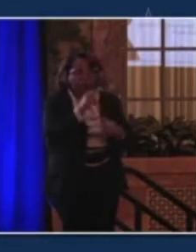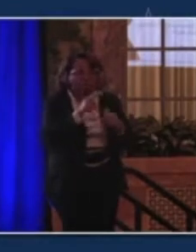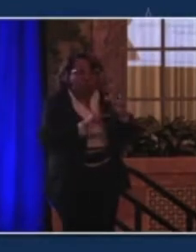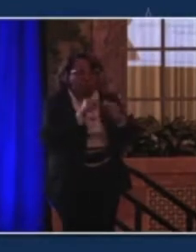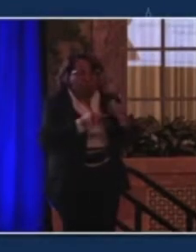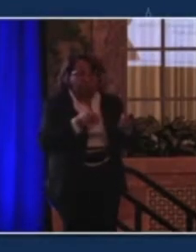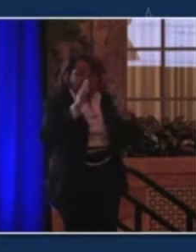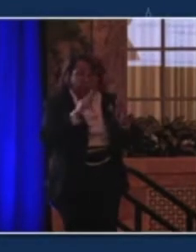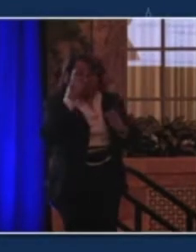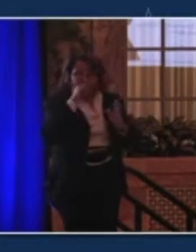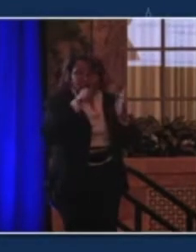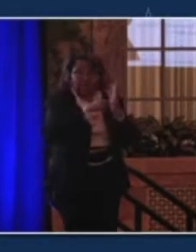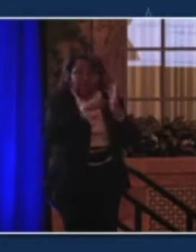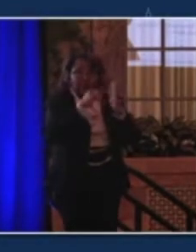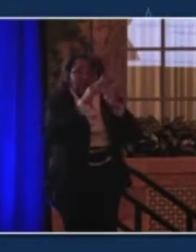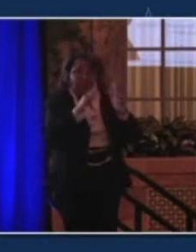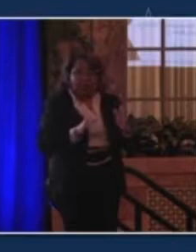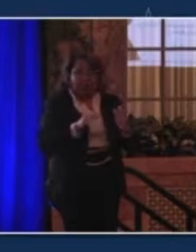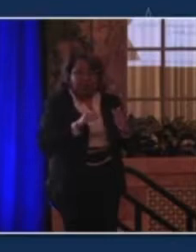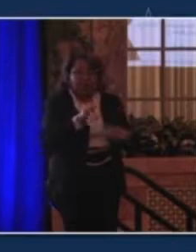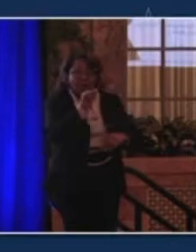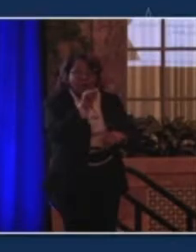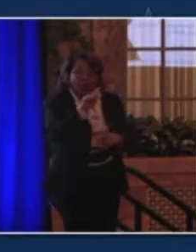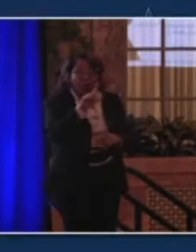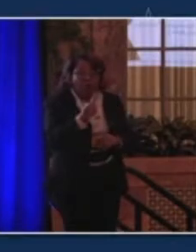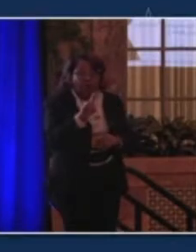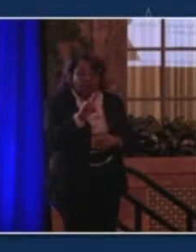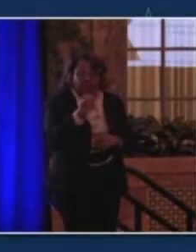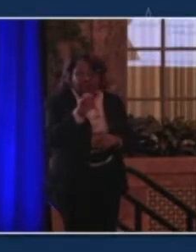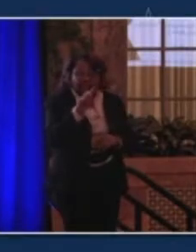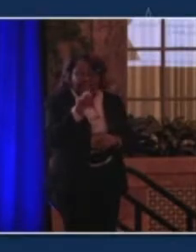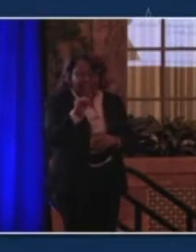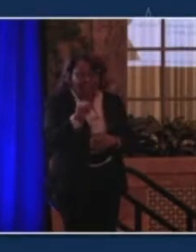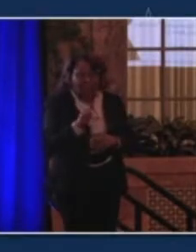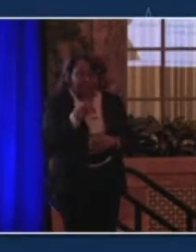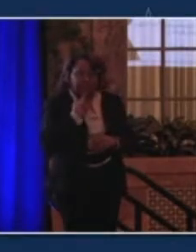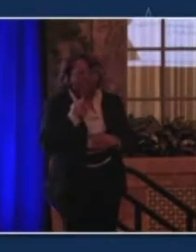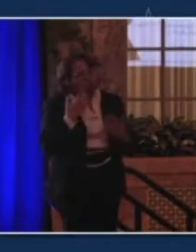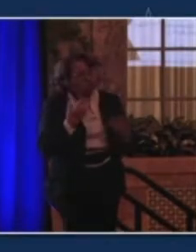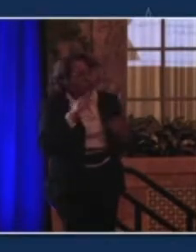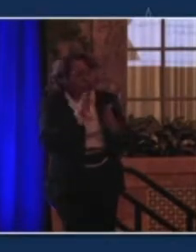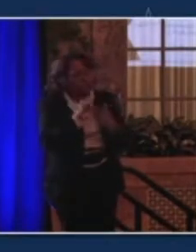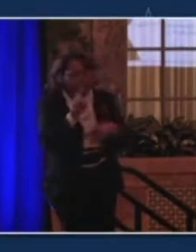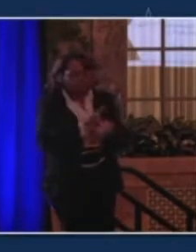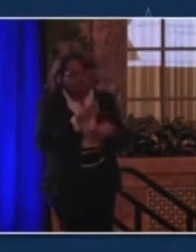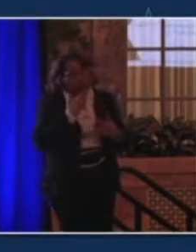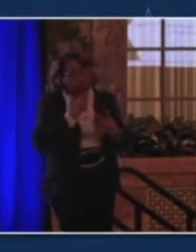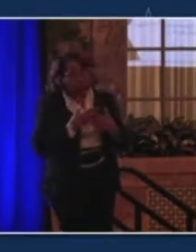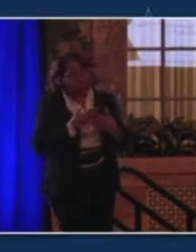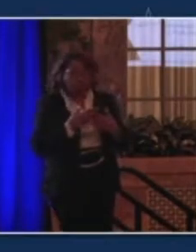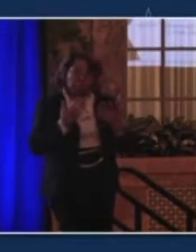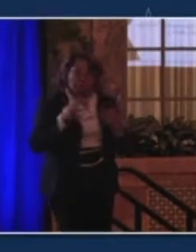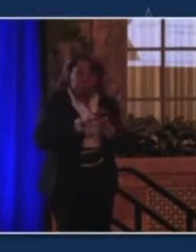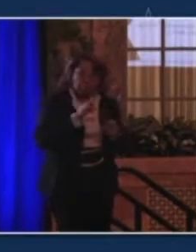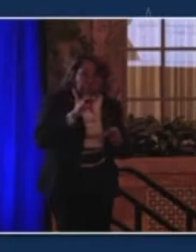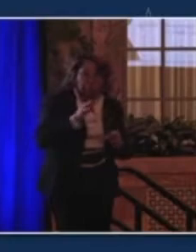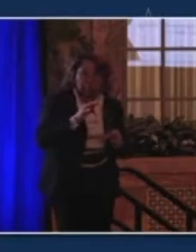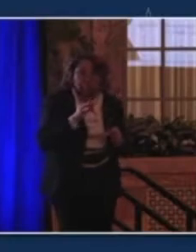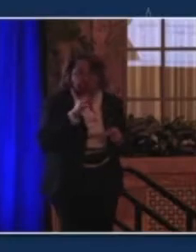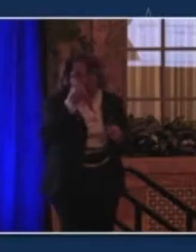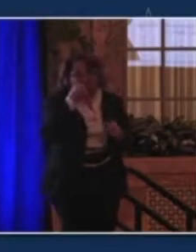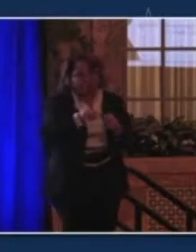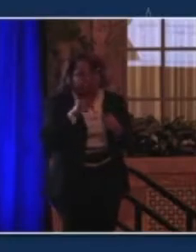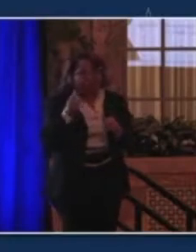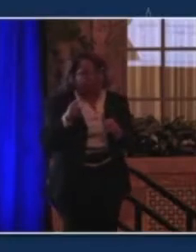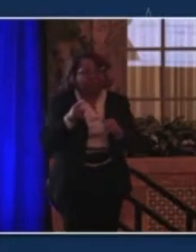units. Alderman Evans, describing as being in good spirits that day, recalling the mayor even played a